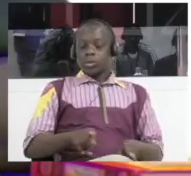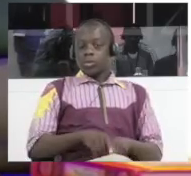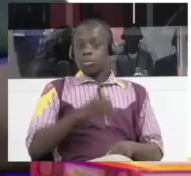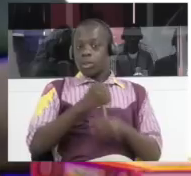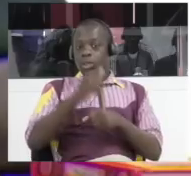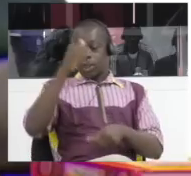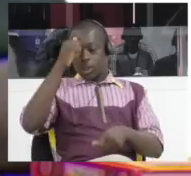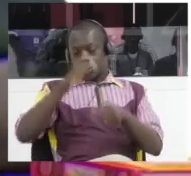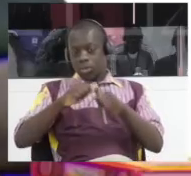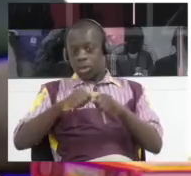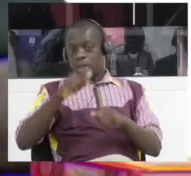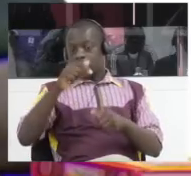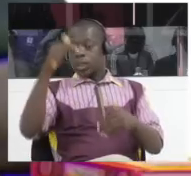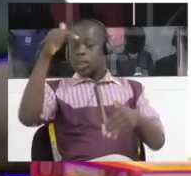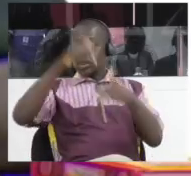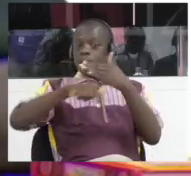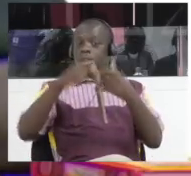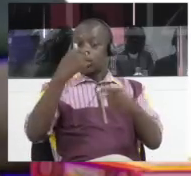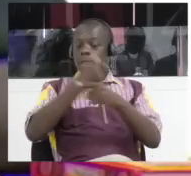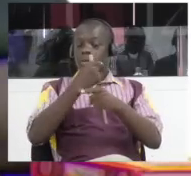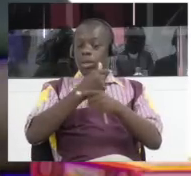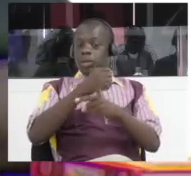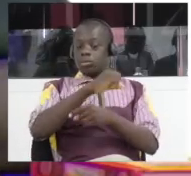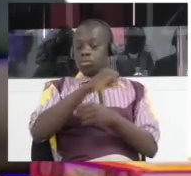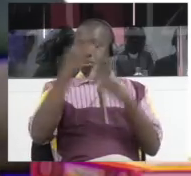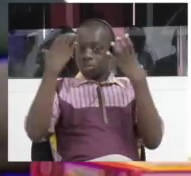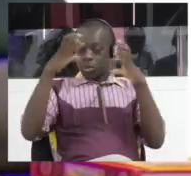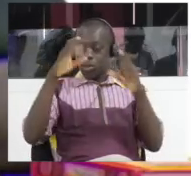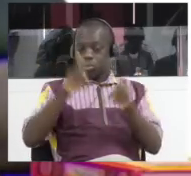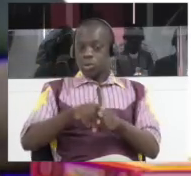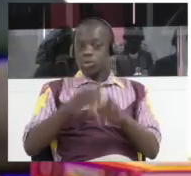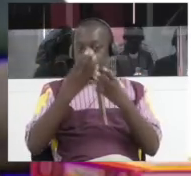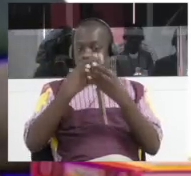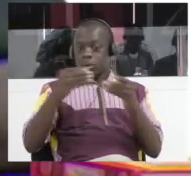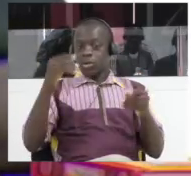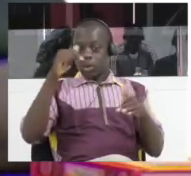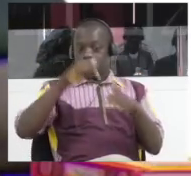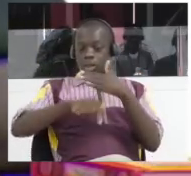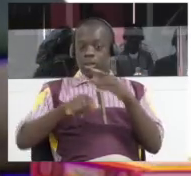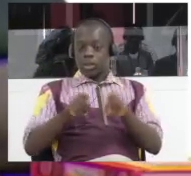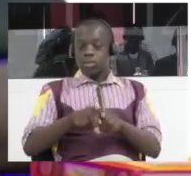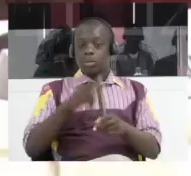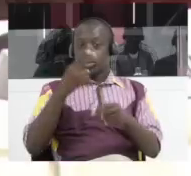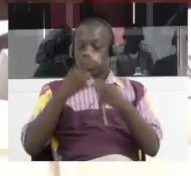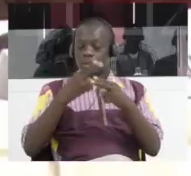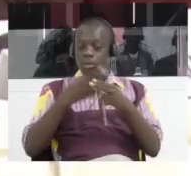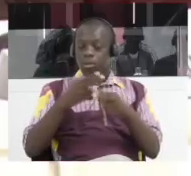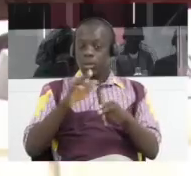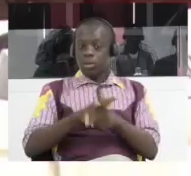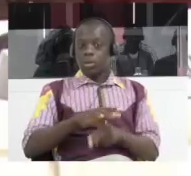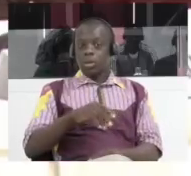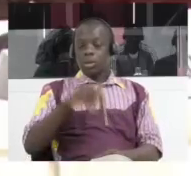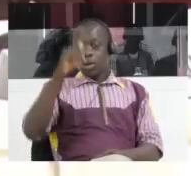Gambian affairs, you know, which we feel could be handled internally. And then reminded that, you know, we were